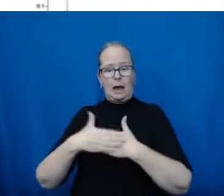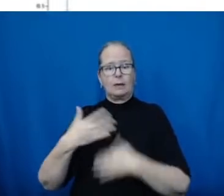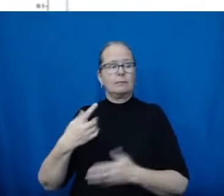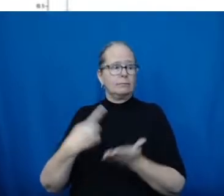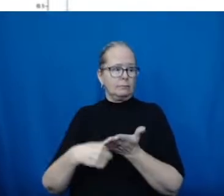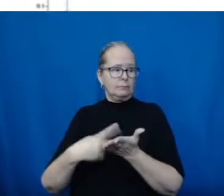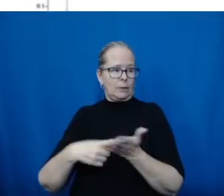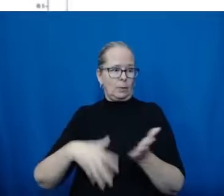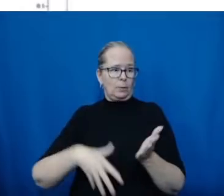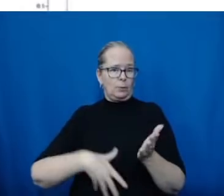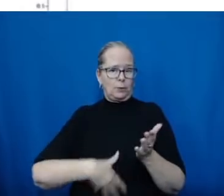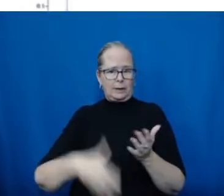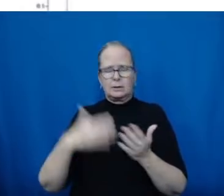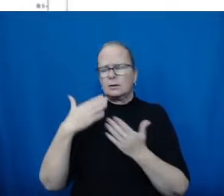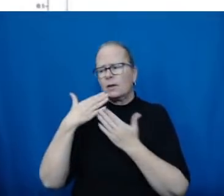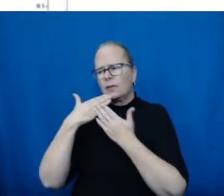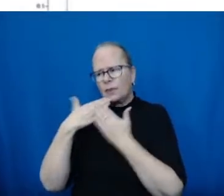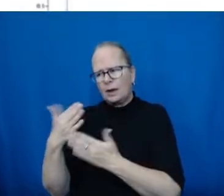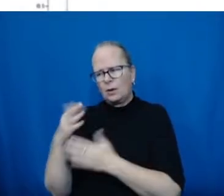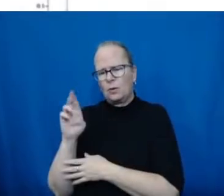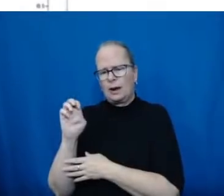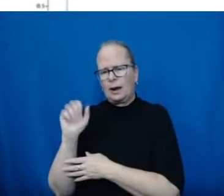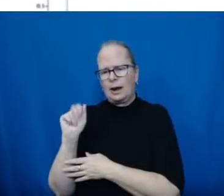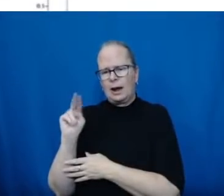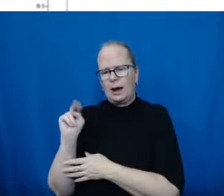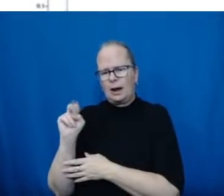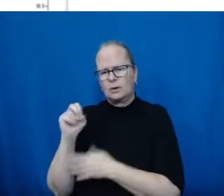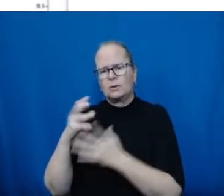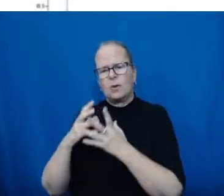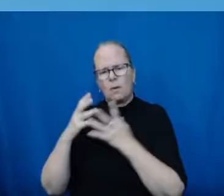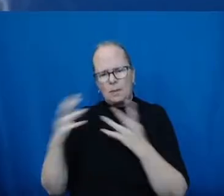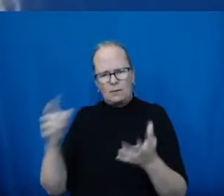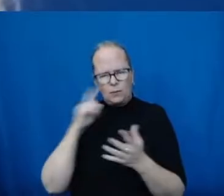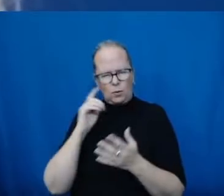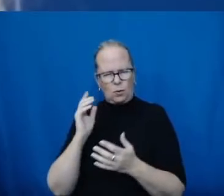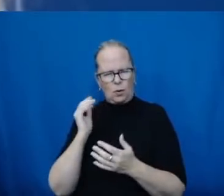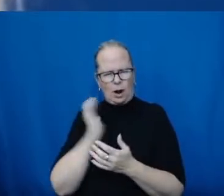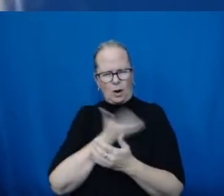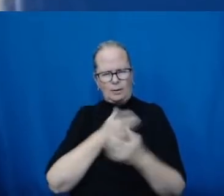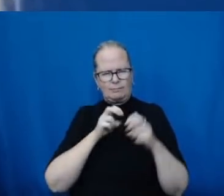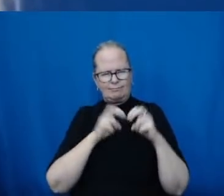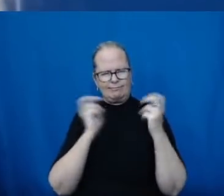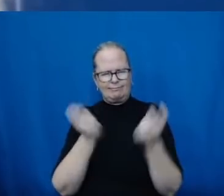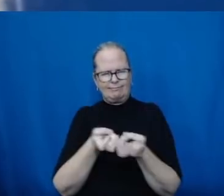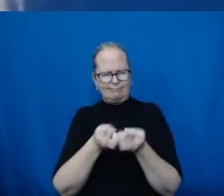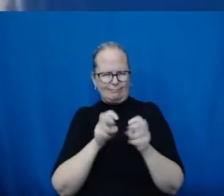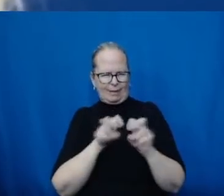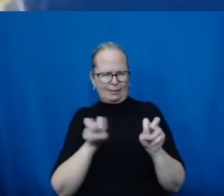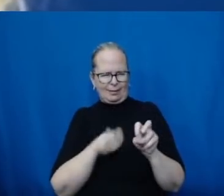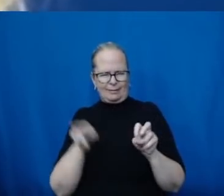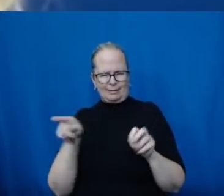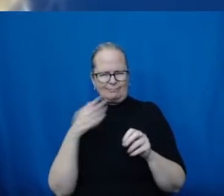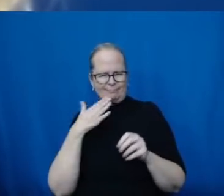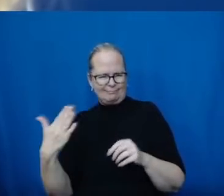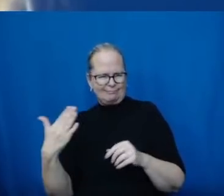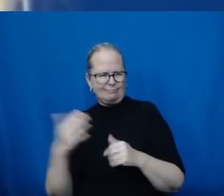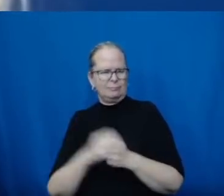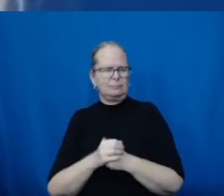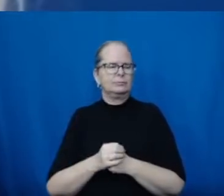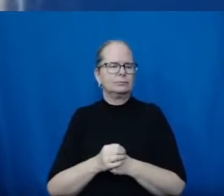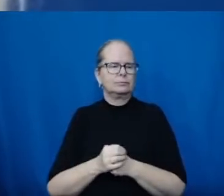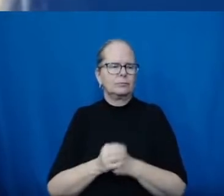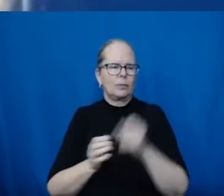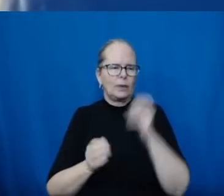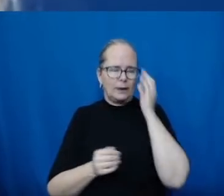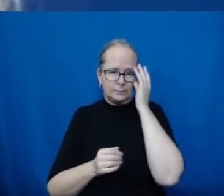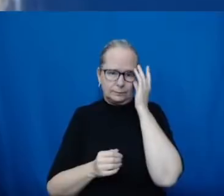up for part of our conversation towards the end. I am very happy to have Dr. Stephanie Cooper here